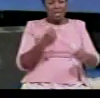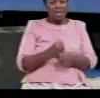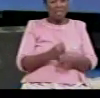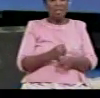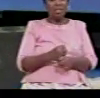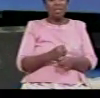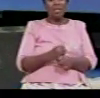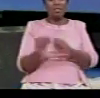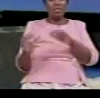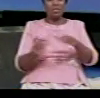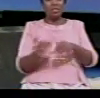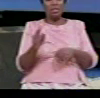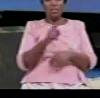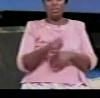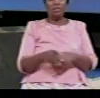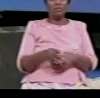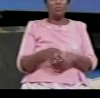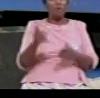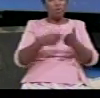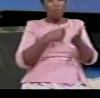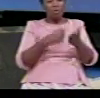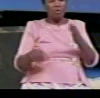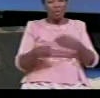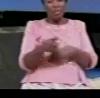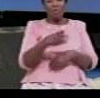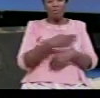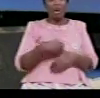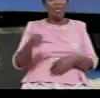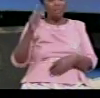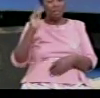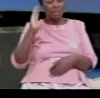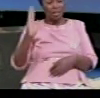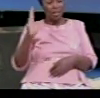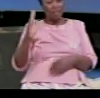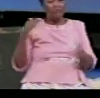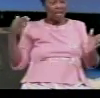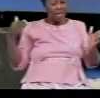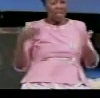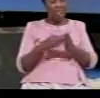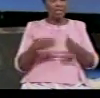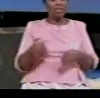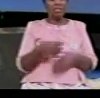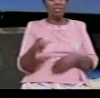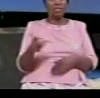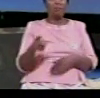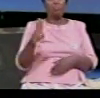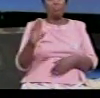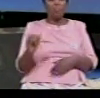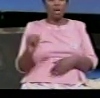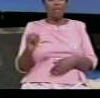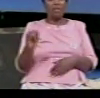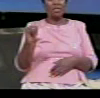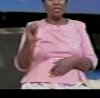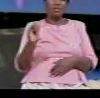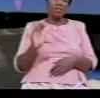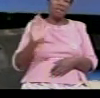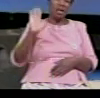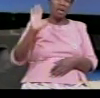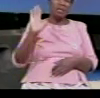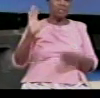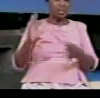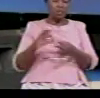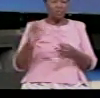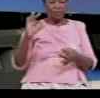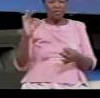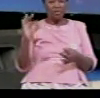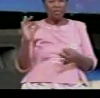forbear them and testified against them by thy